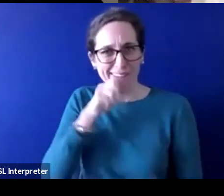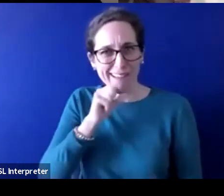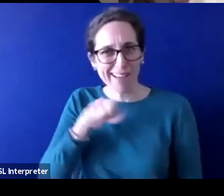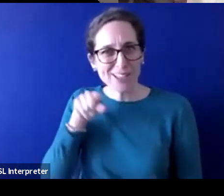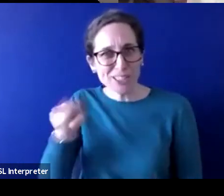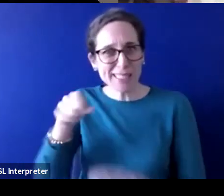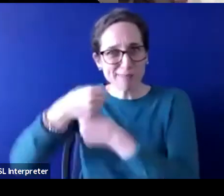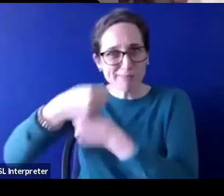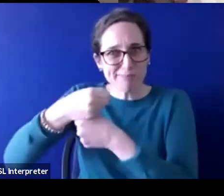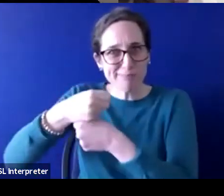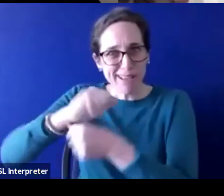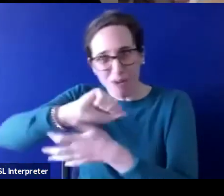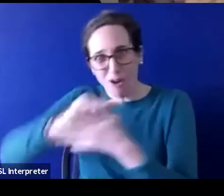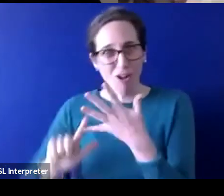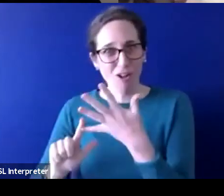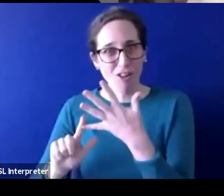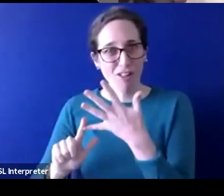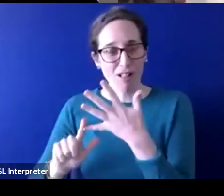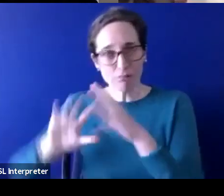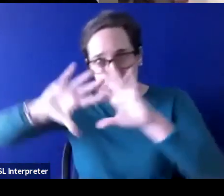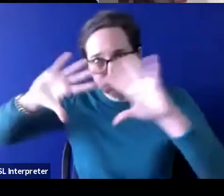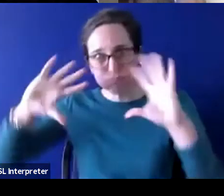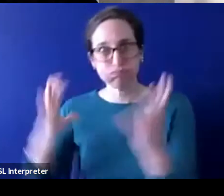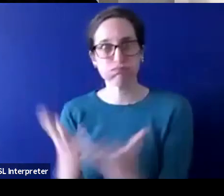He created it all. He's got a conglomerate. Like